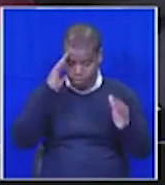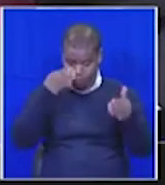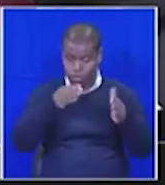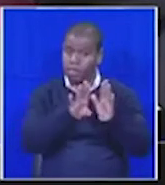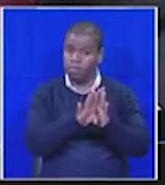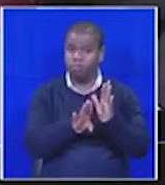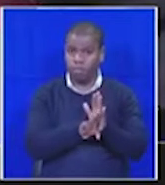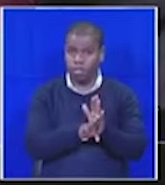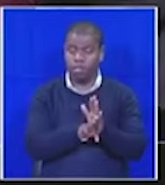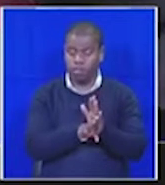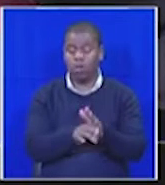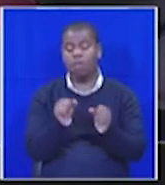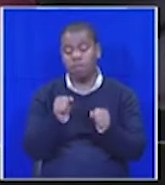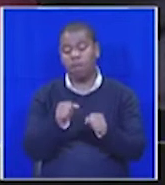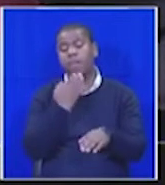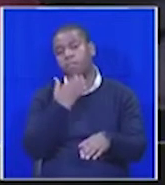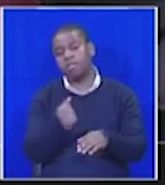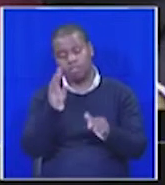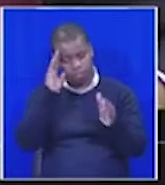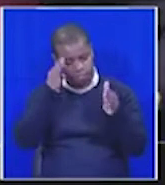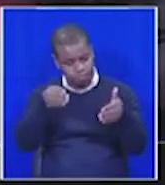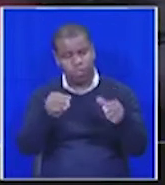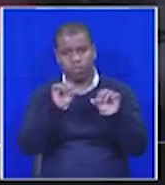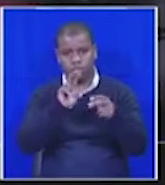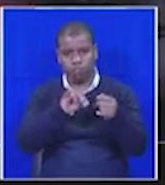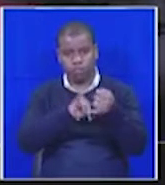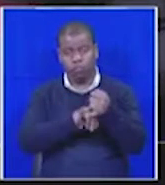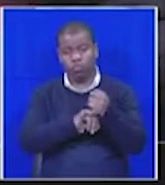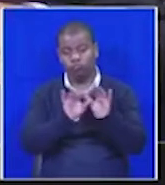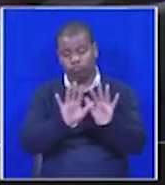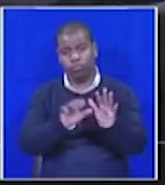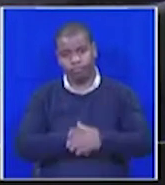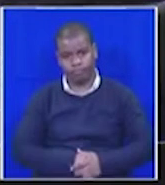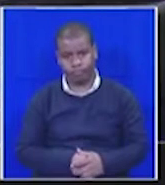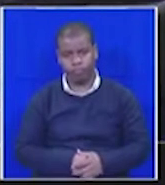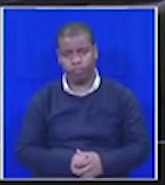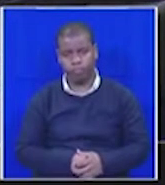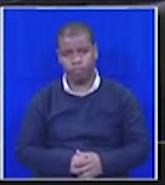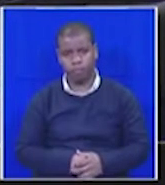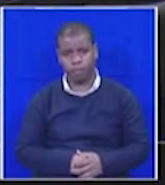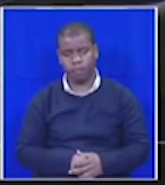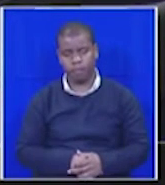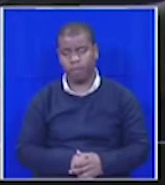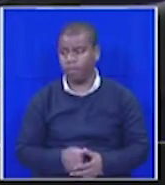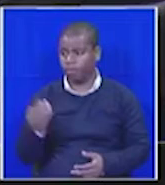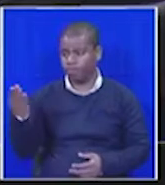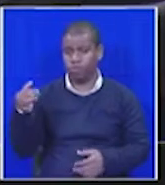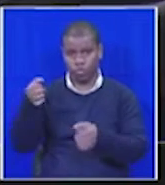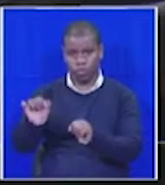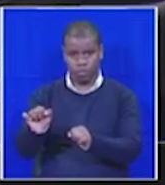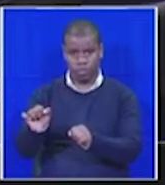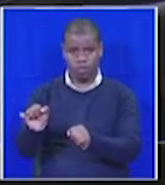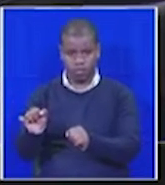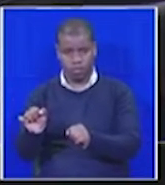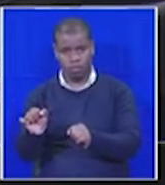and let's stay within the ambits of the discussion that is currently on the order paper. Chairperson. Order, Honourable